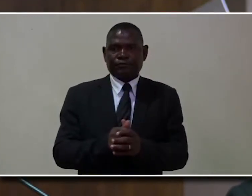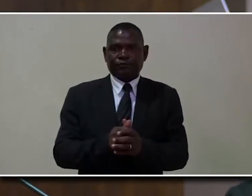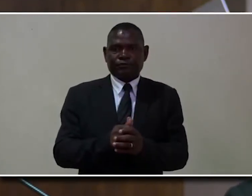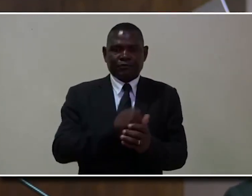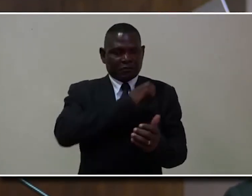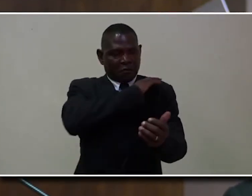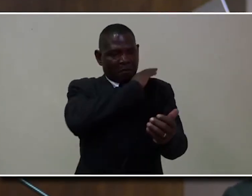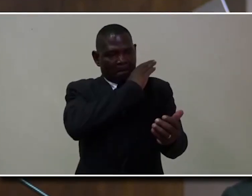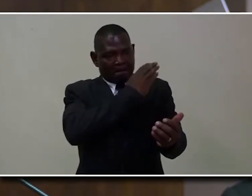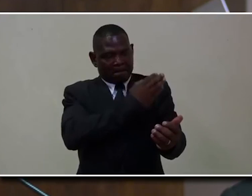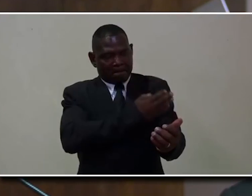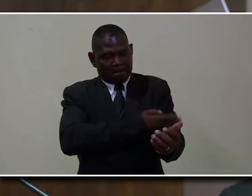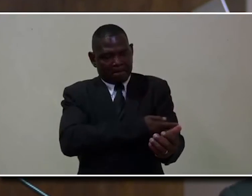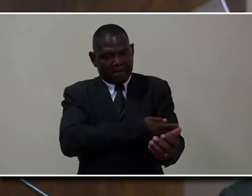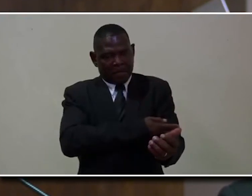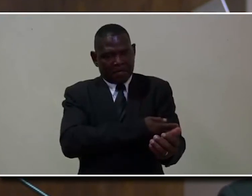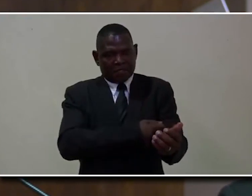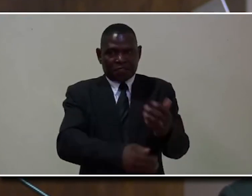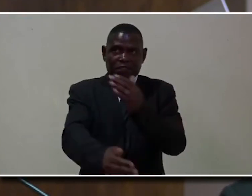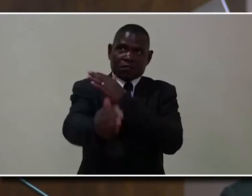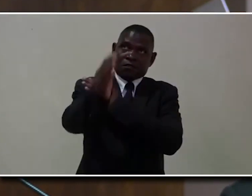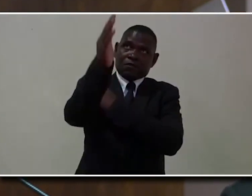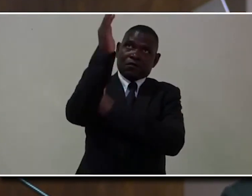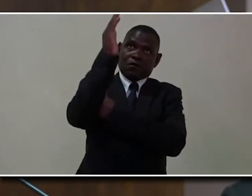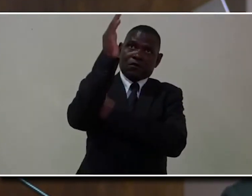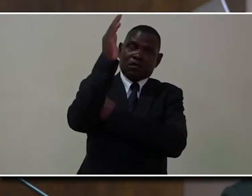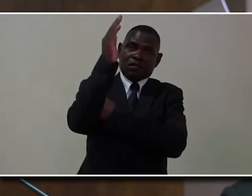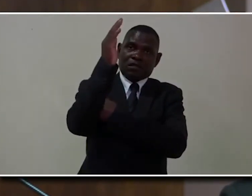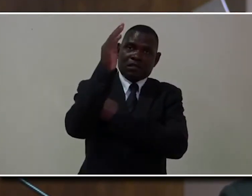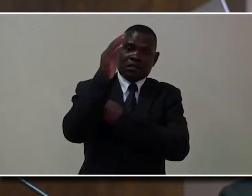God, our loving Father in heaven.